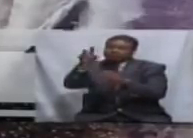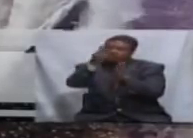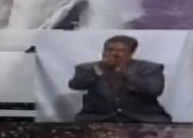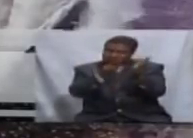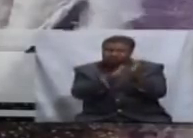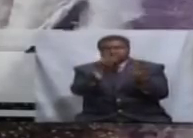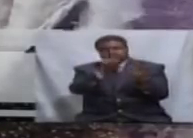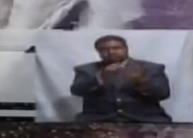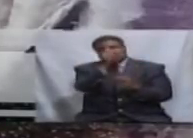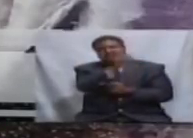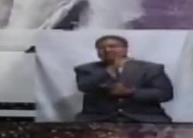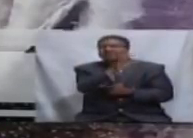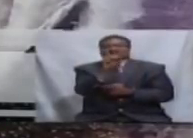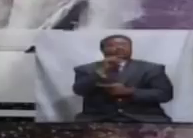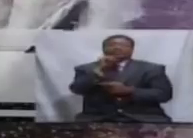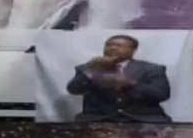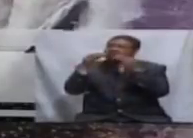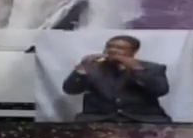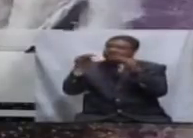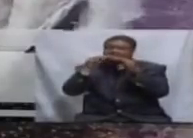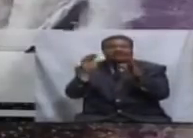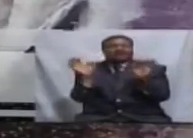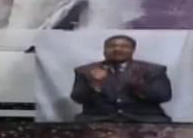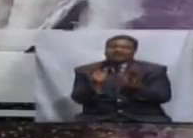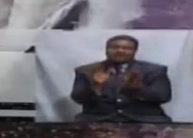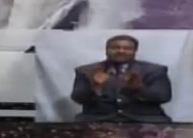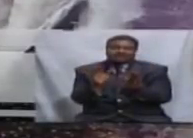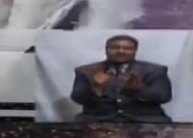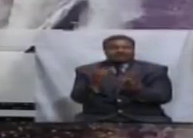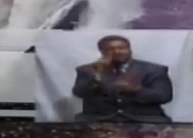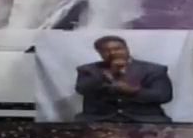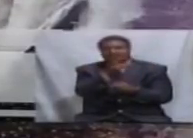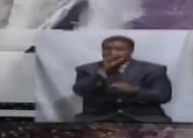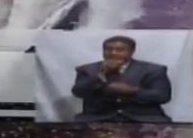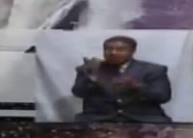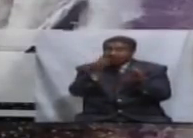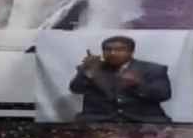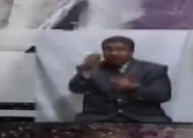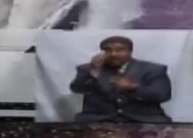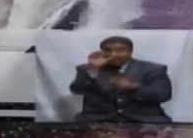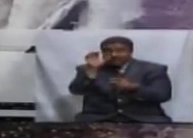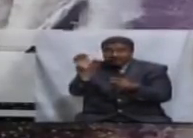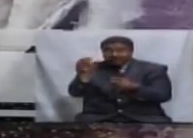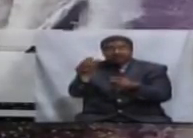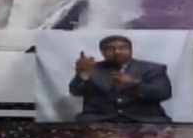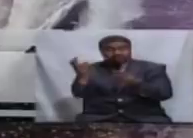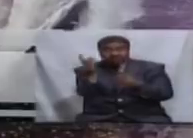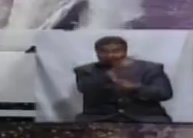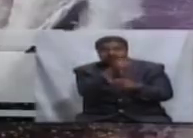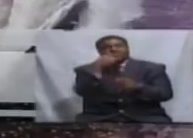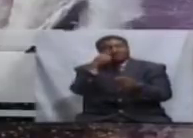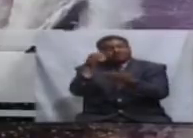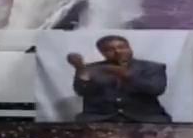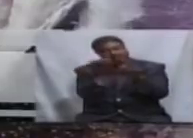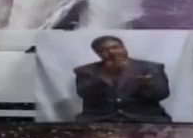not through the media. Mr. Piri also emphasized the need for citizens raising corruption allegations to provide evidence so that it is